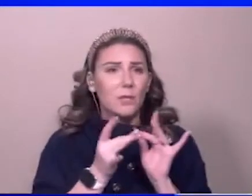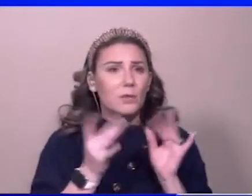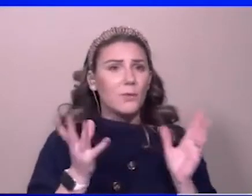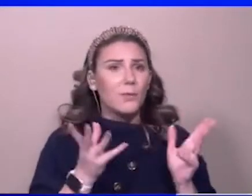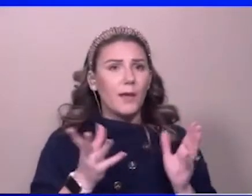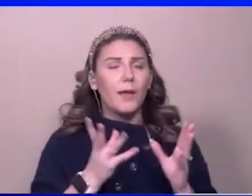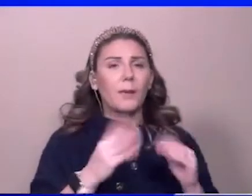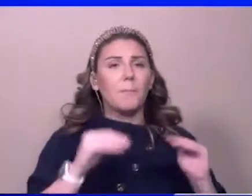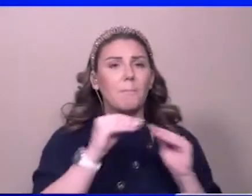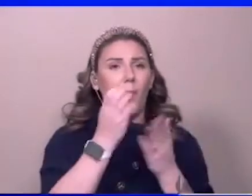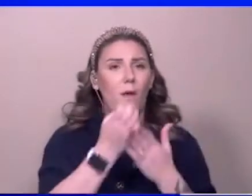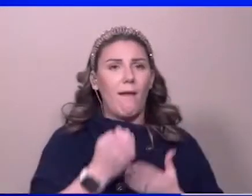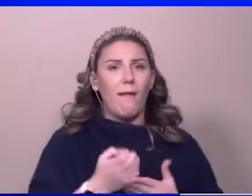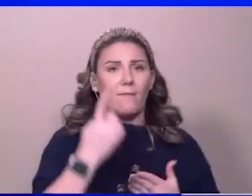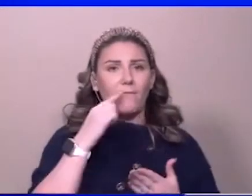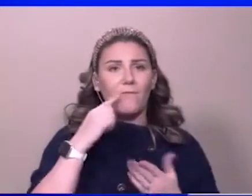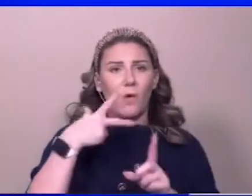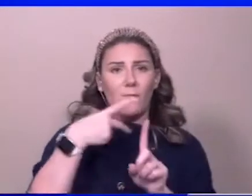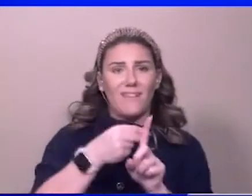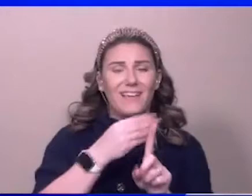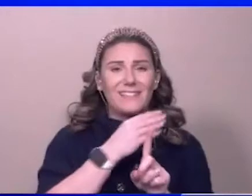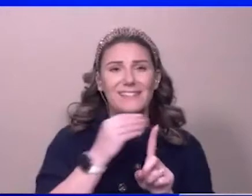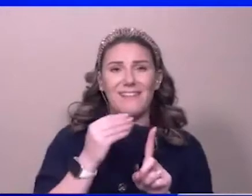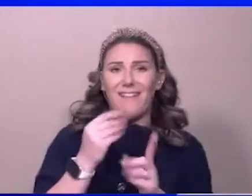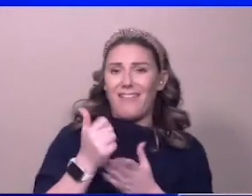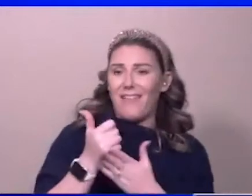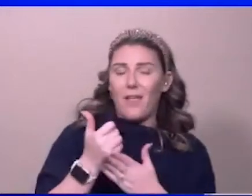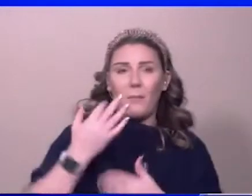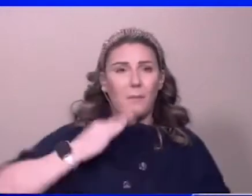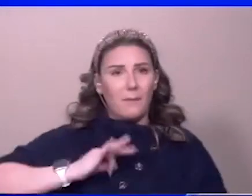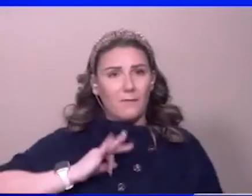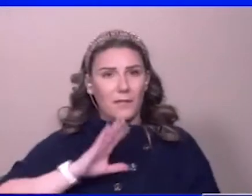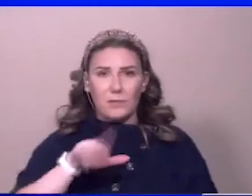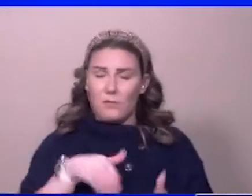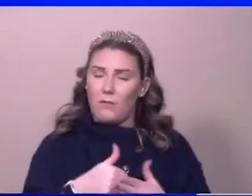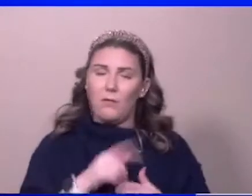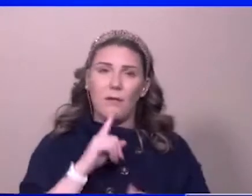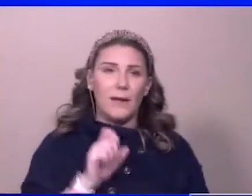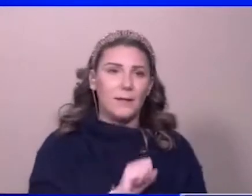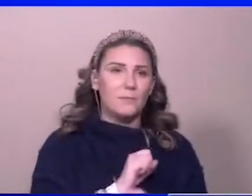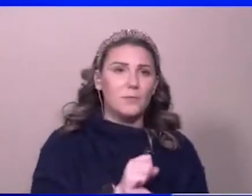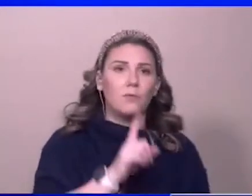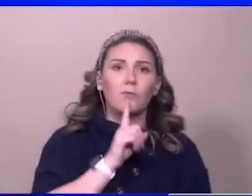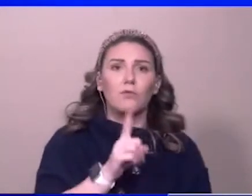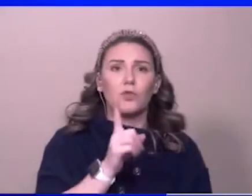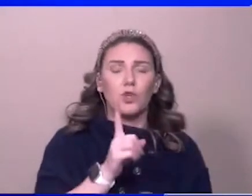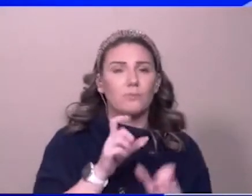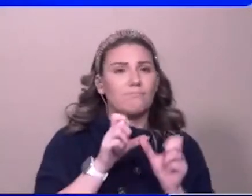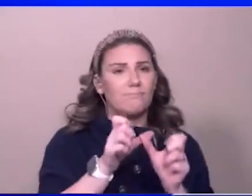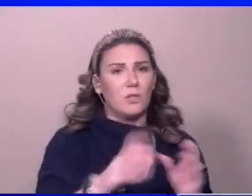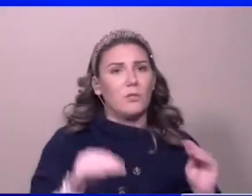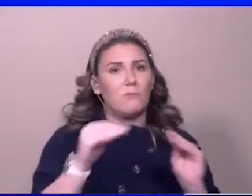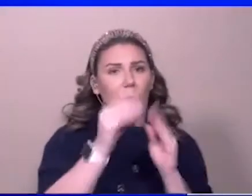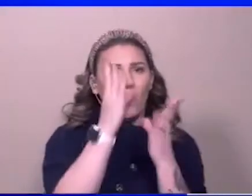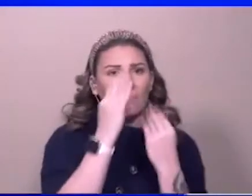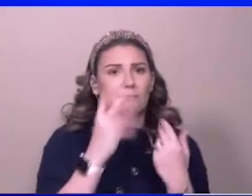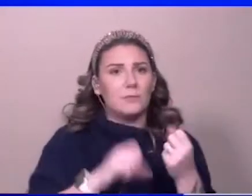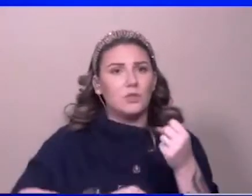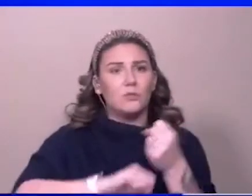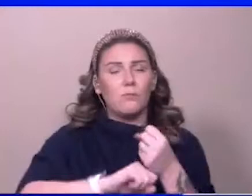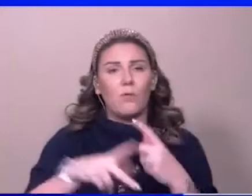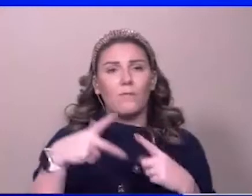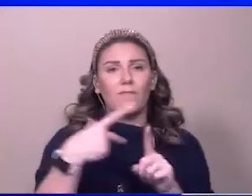more evidence for vaccination and the help and the benefits of that. That is absolutely true. There continues to be more data supporting vaccination,